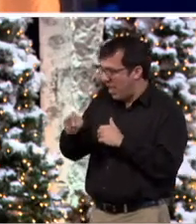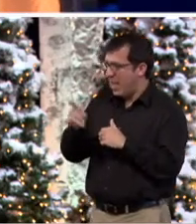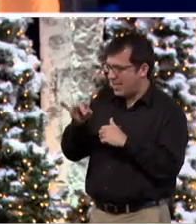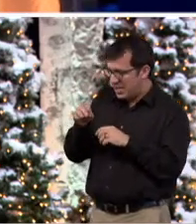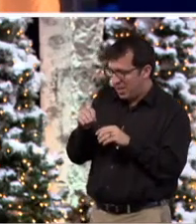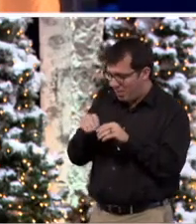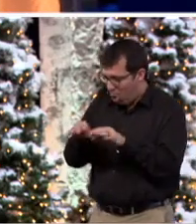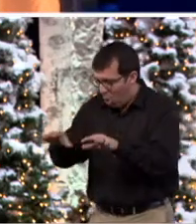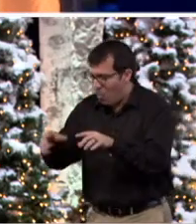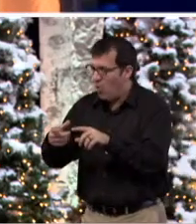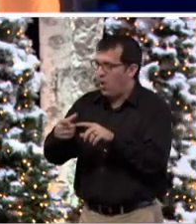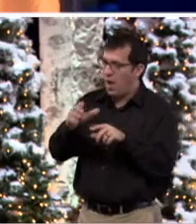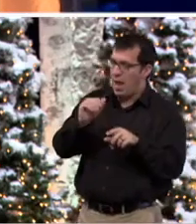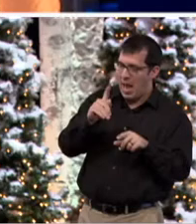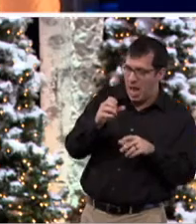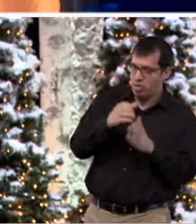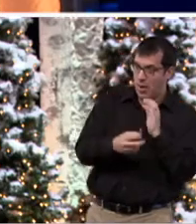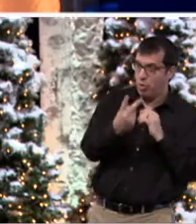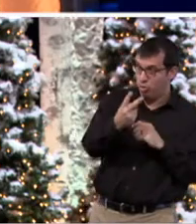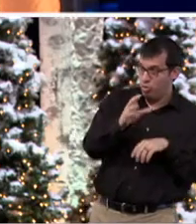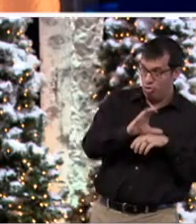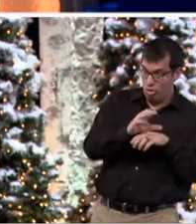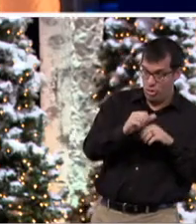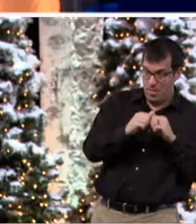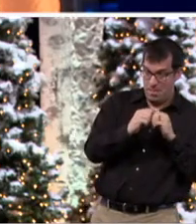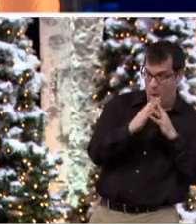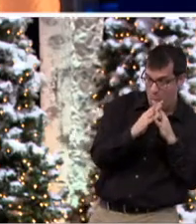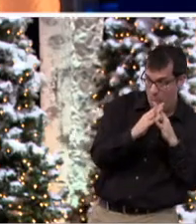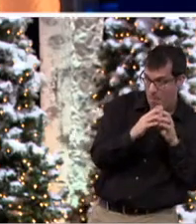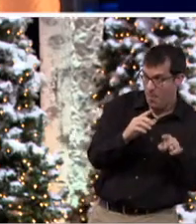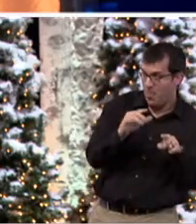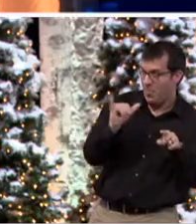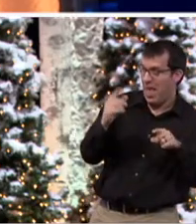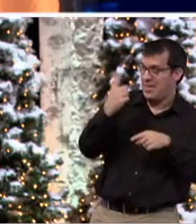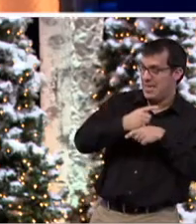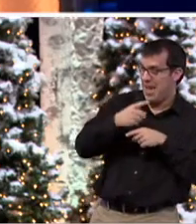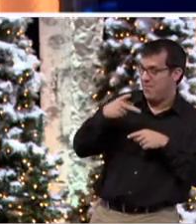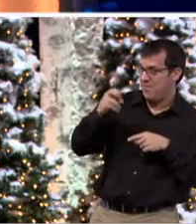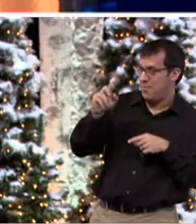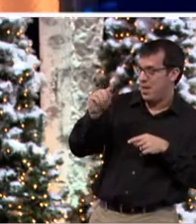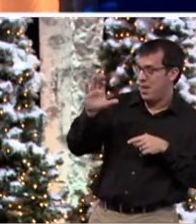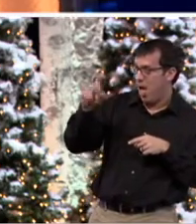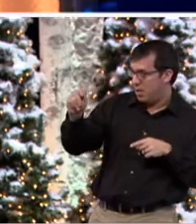from Acts chapter 2, which is the birth of the church, obviously on the day of Pentecost,